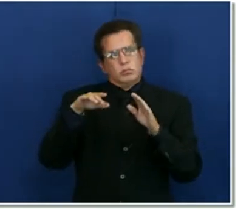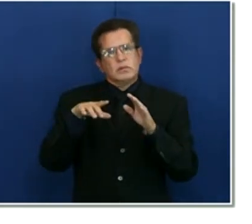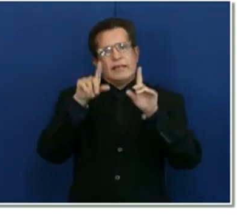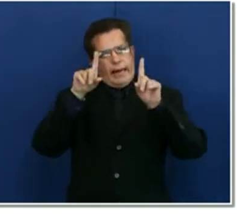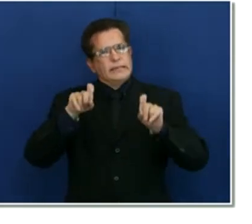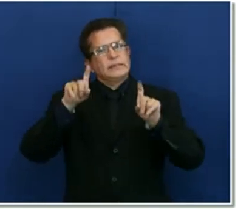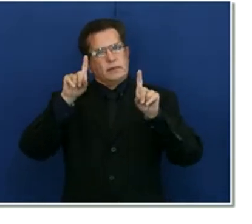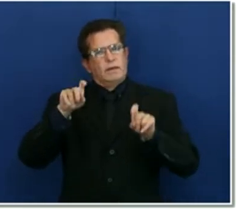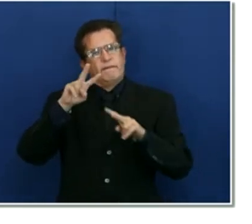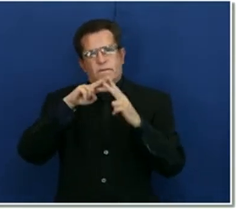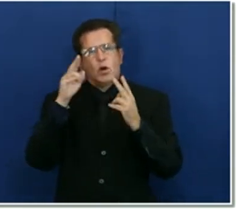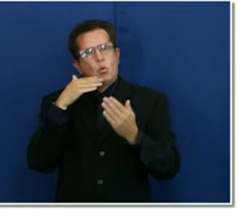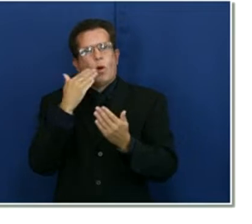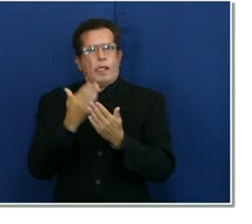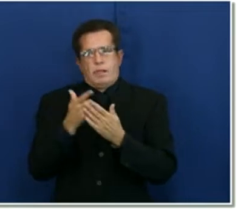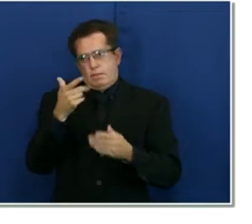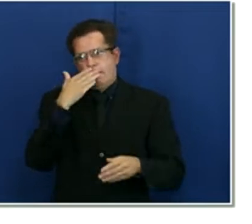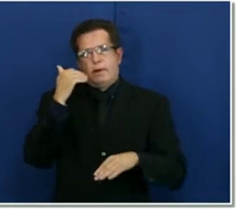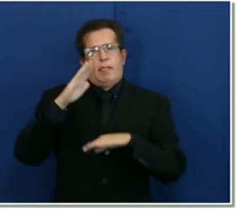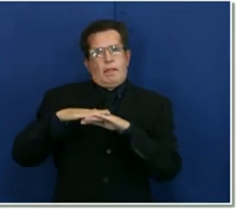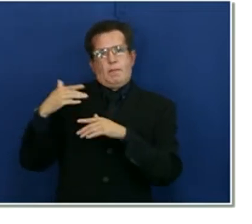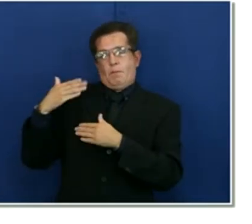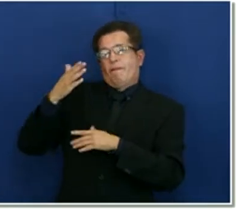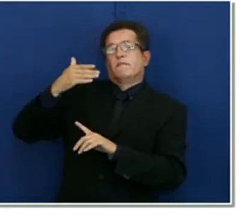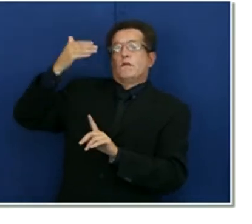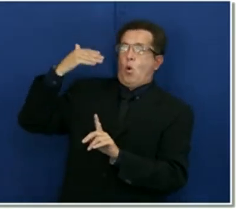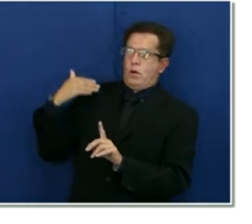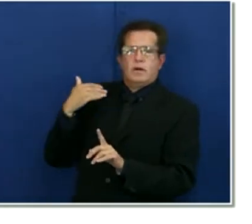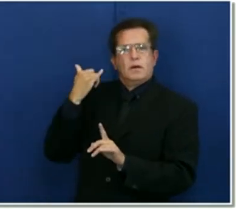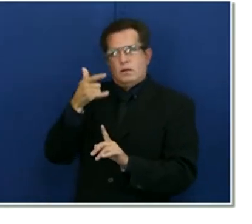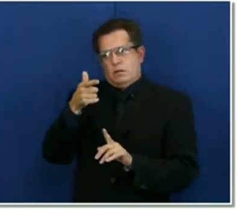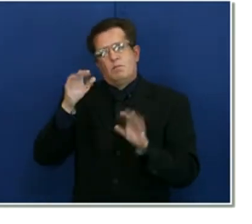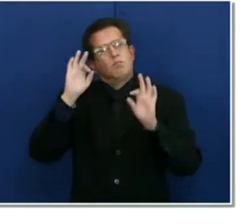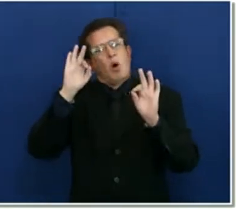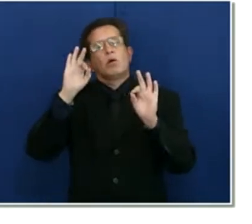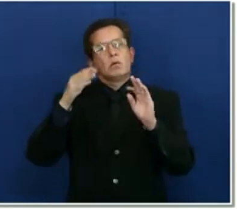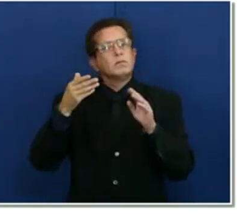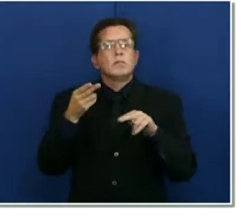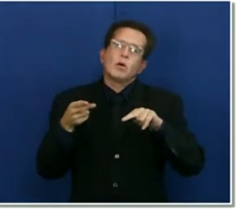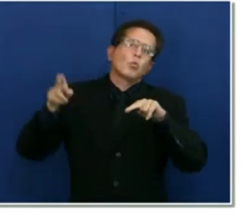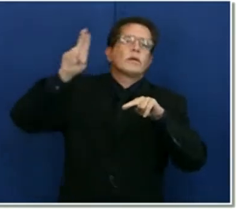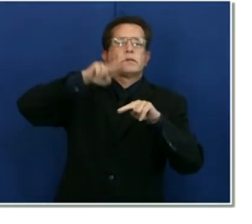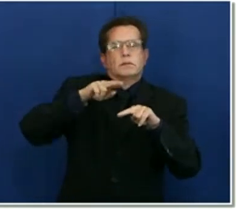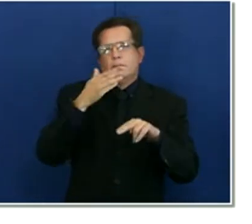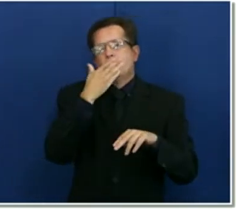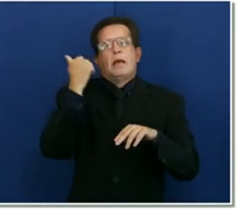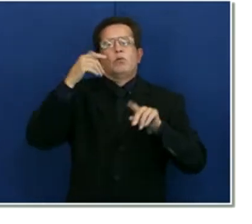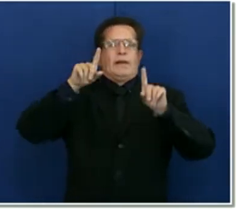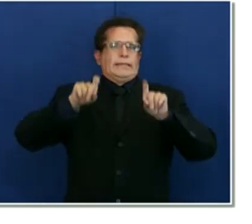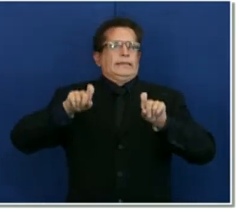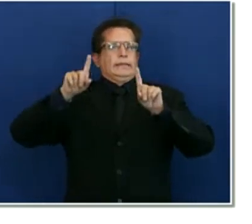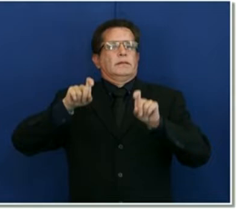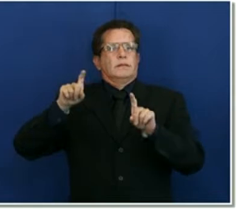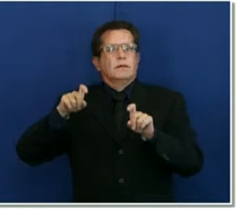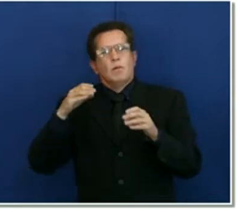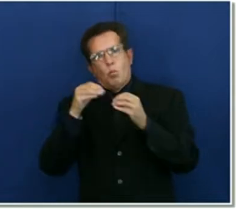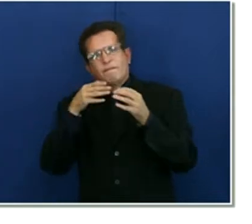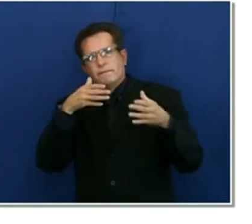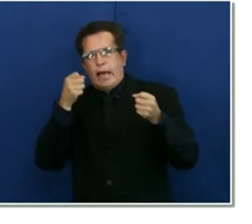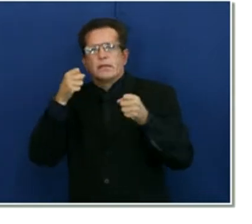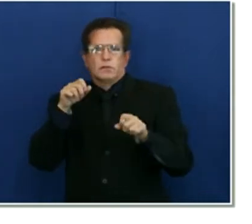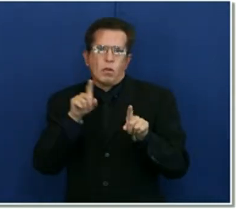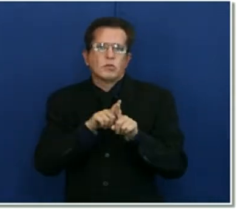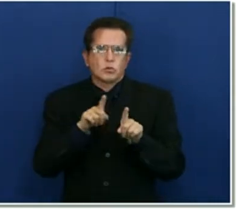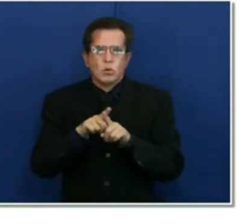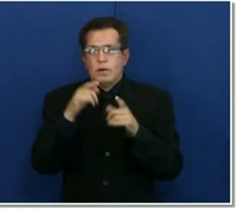doing much better than they have done historically, which is good as we've seen an increase in the recent weeks in terms of number of tests. For today's cases,